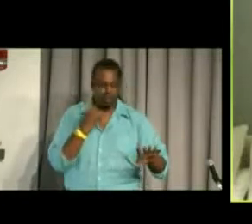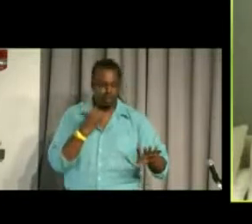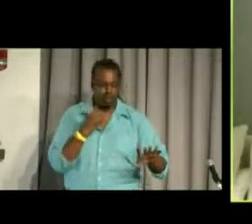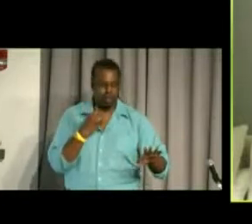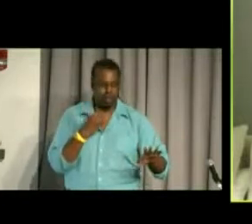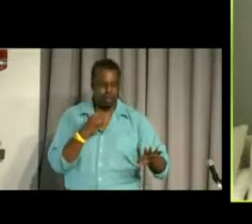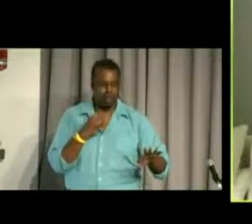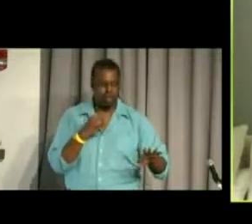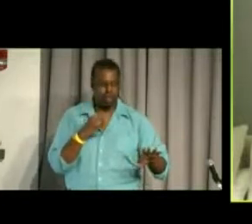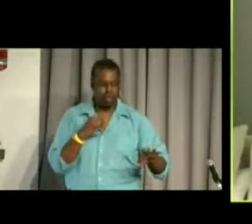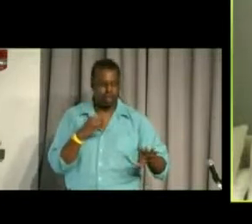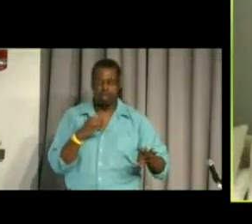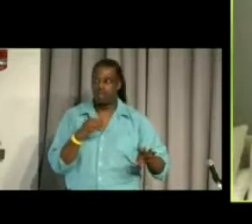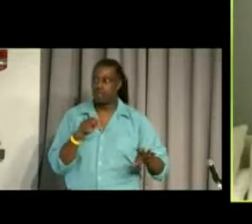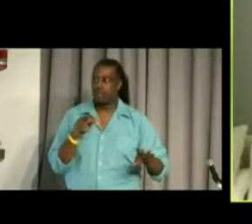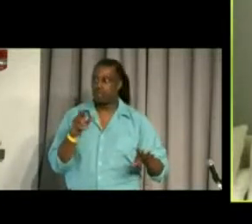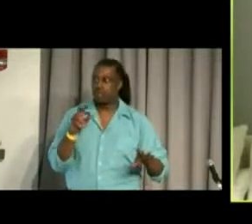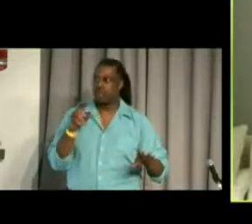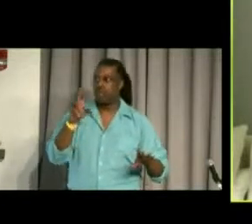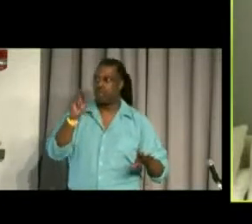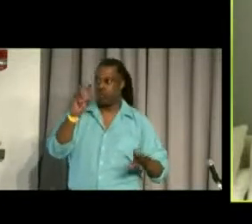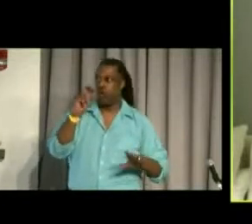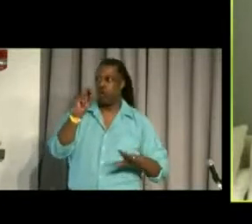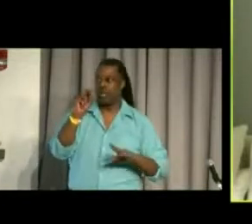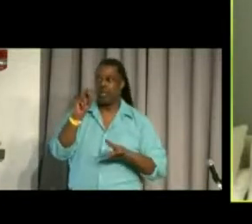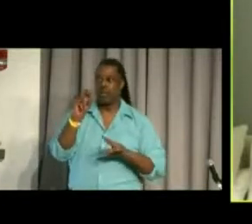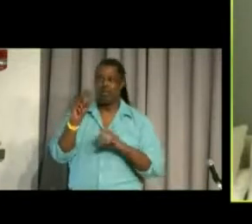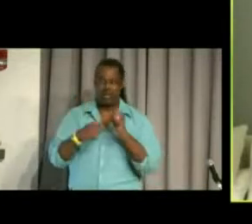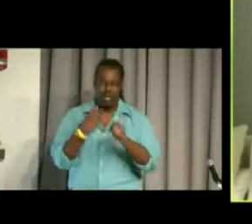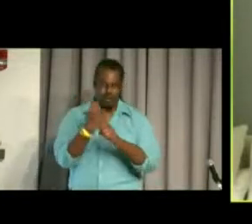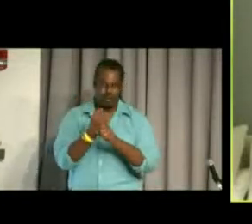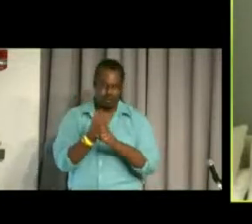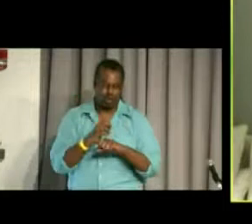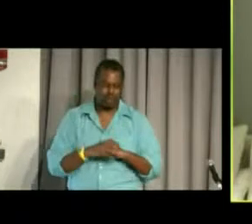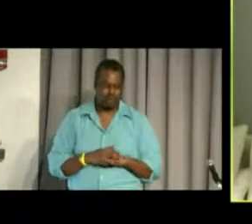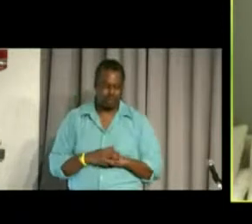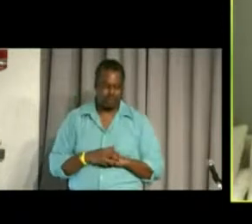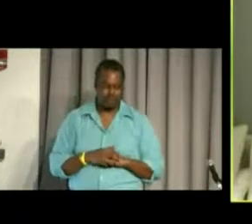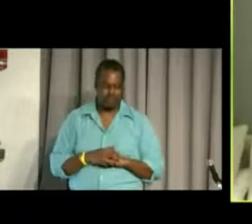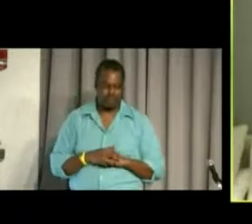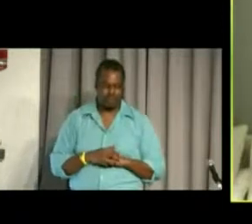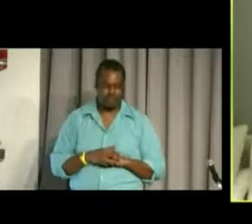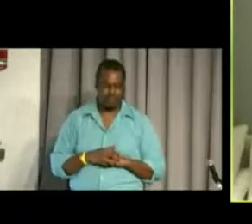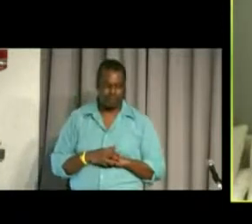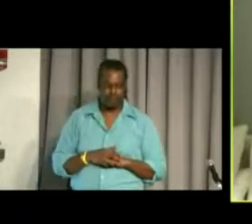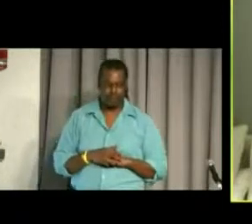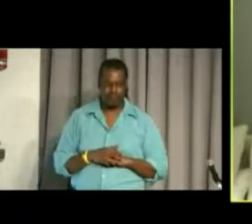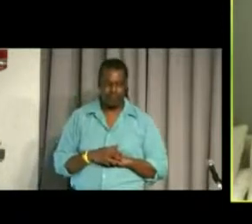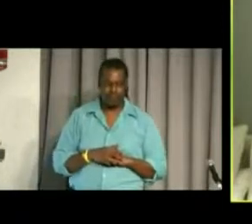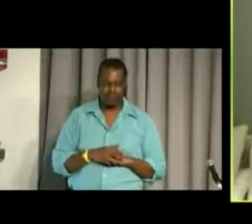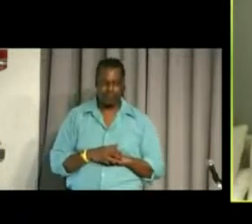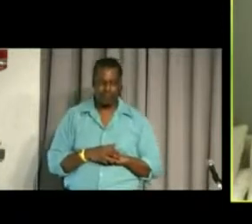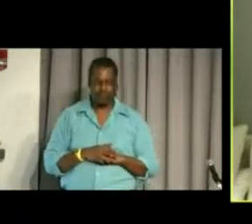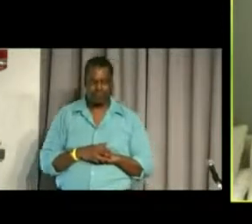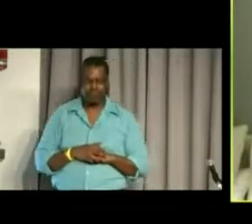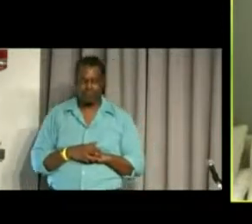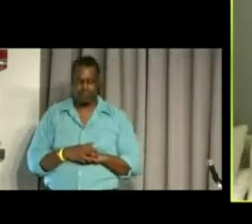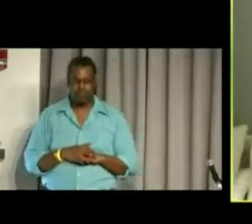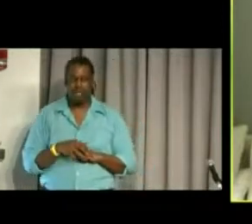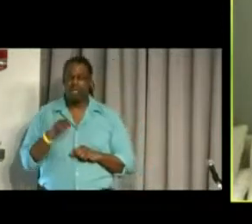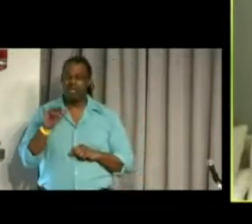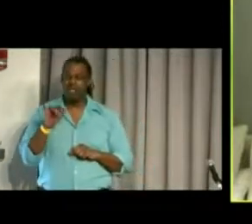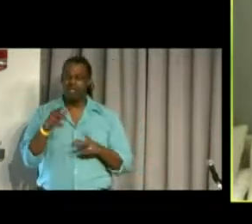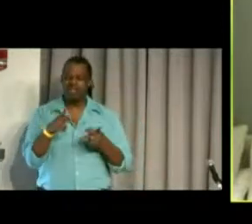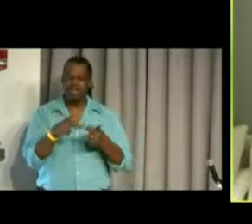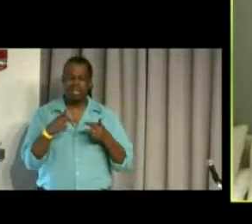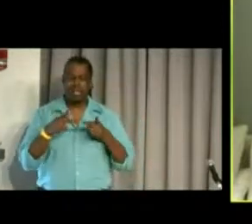years. And it is a place that